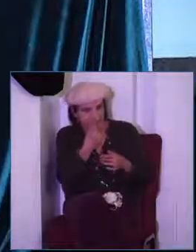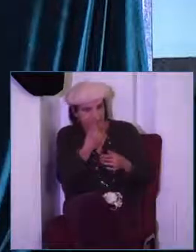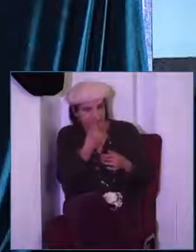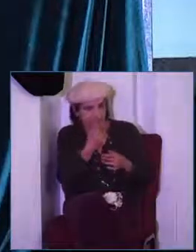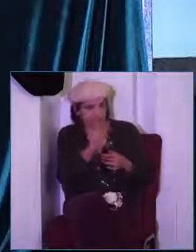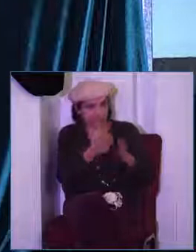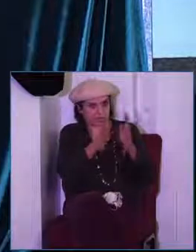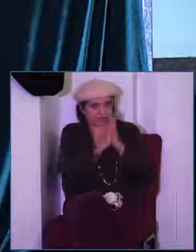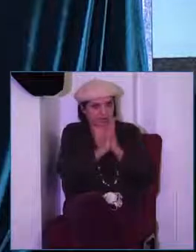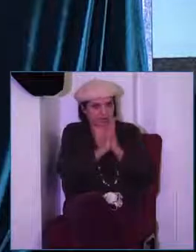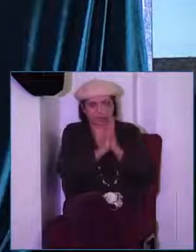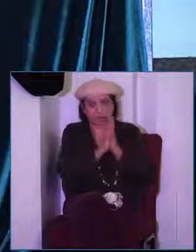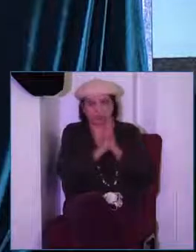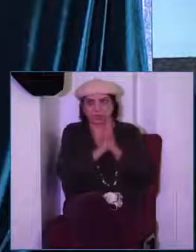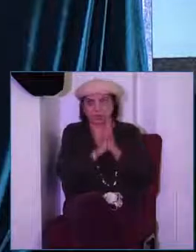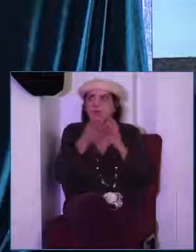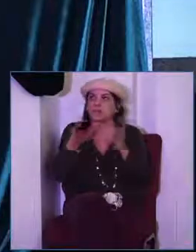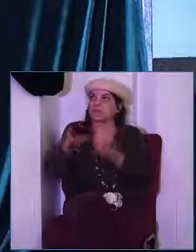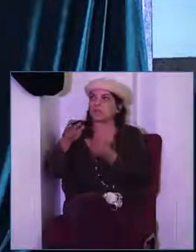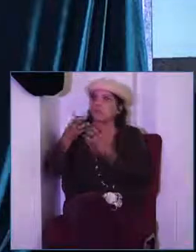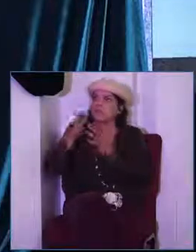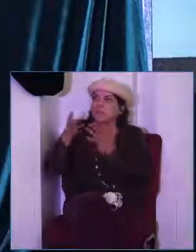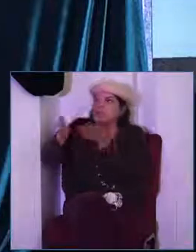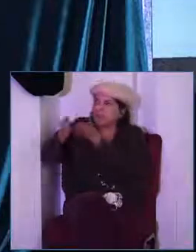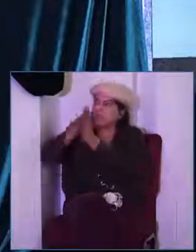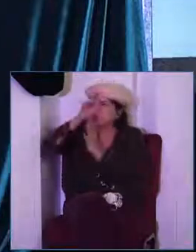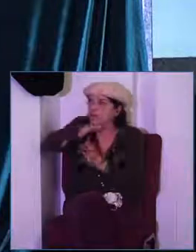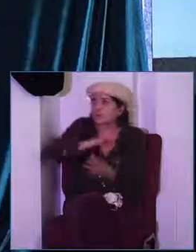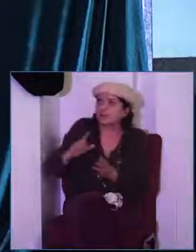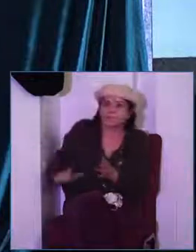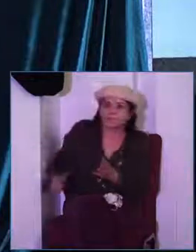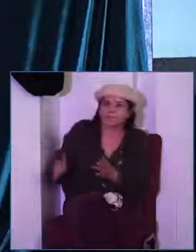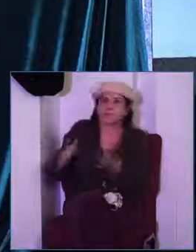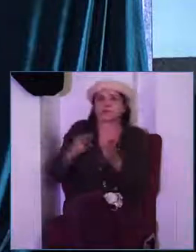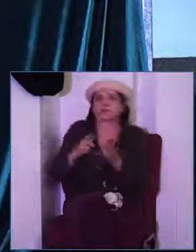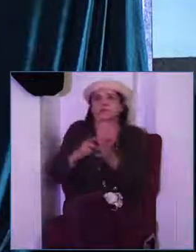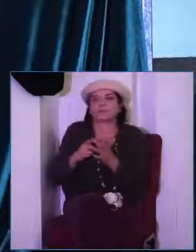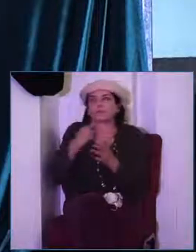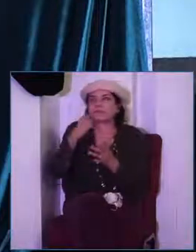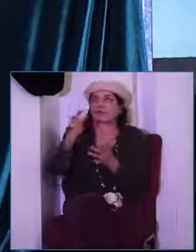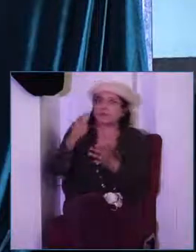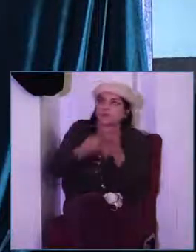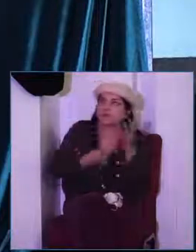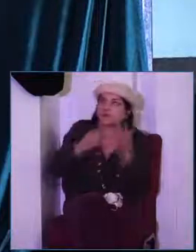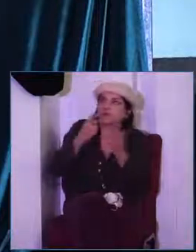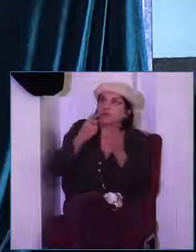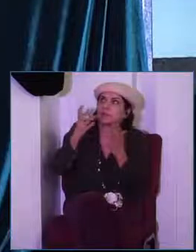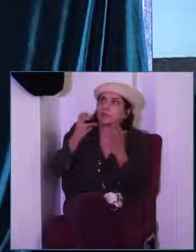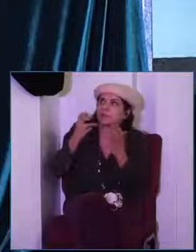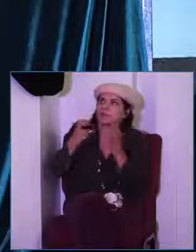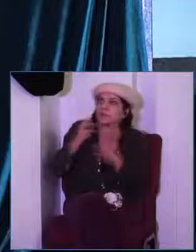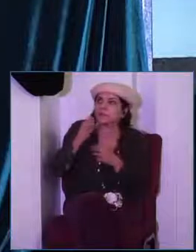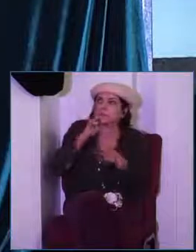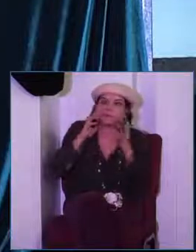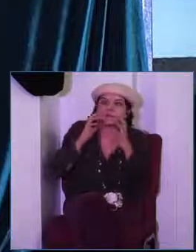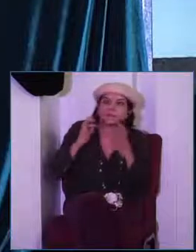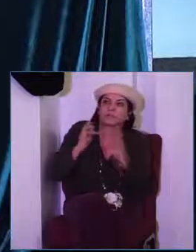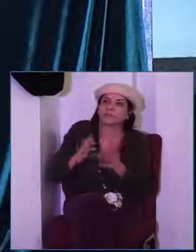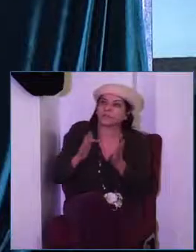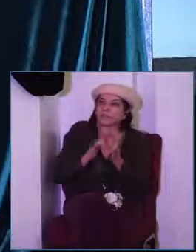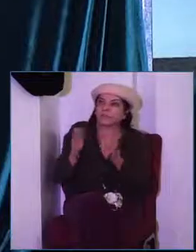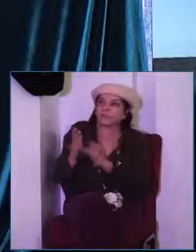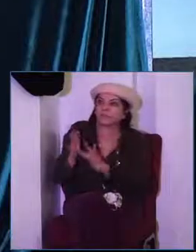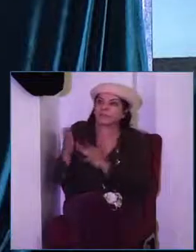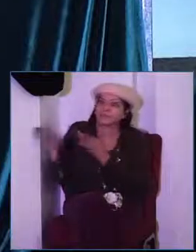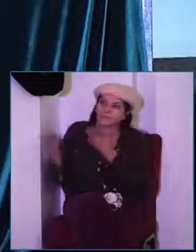The petition, Lord, let me ask you for what I need. Let me ask you for what I need. Let me tell you what I want. Let me tell you what I want. Santa Claus, Jesus, you